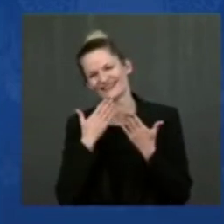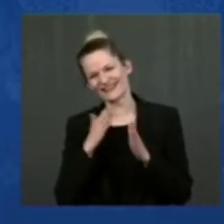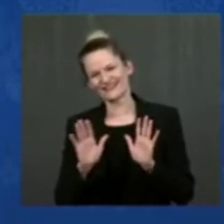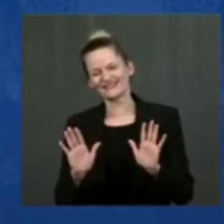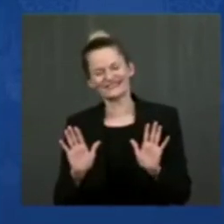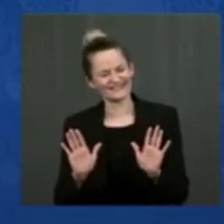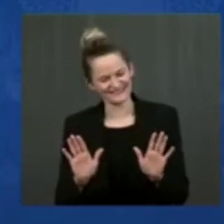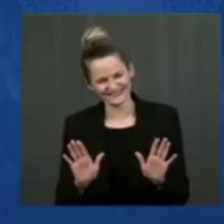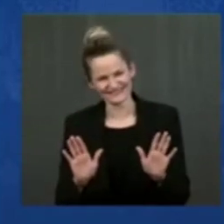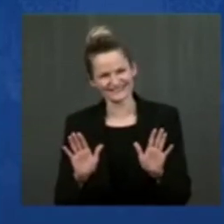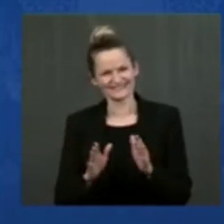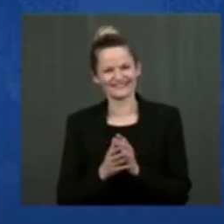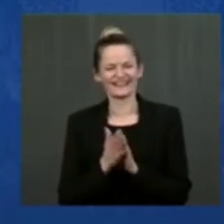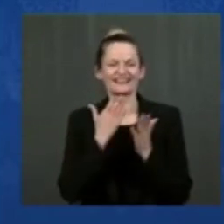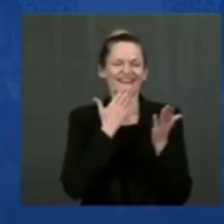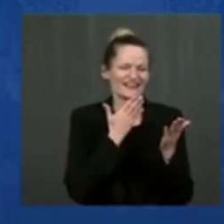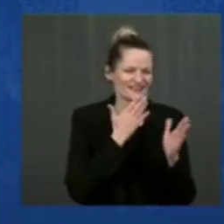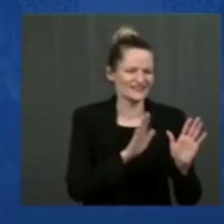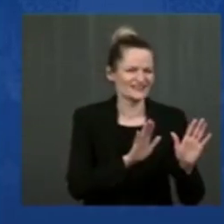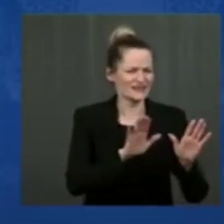Thank you, Jocelyn. Please sit down. Thank